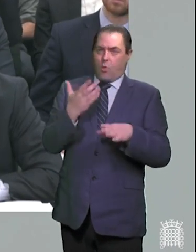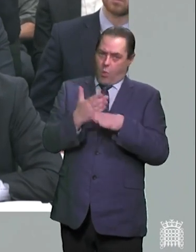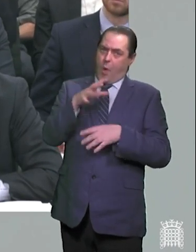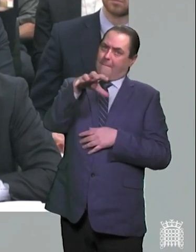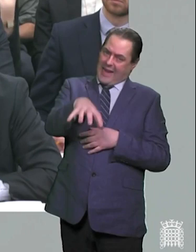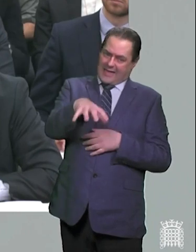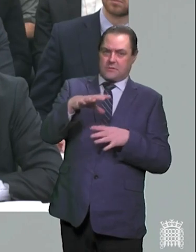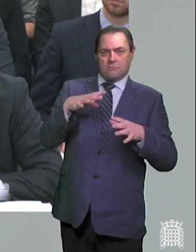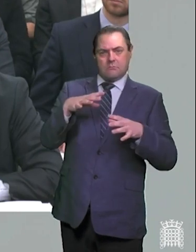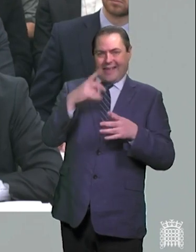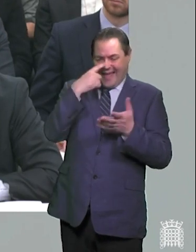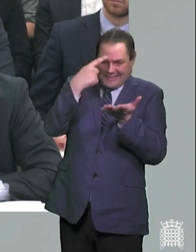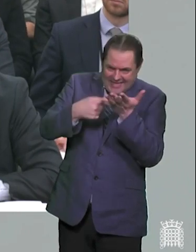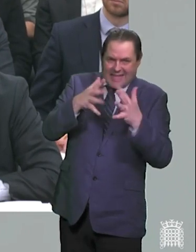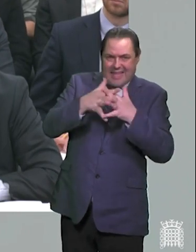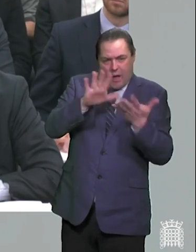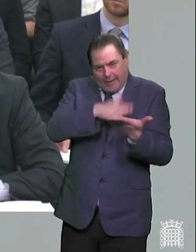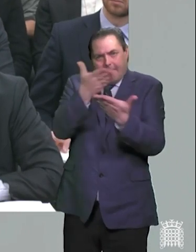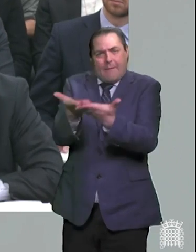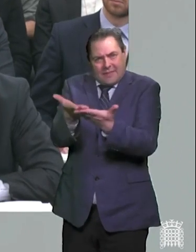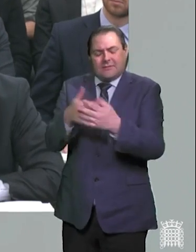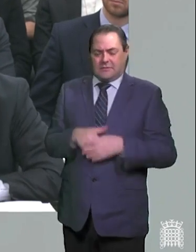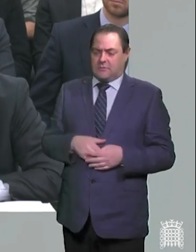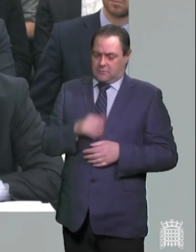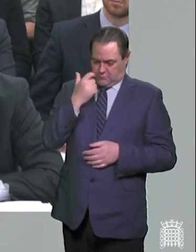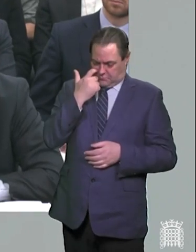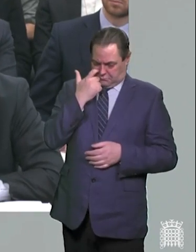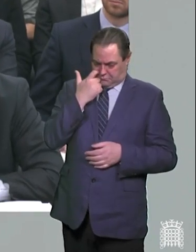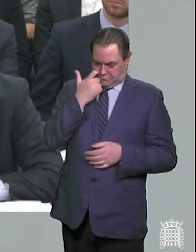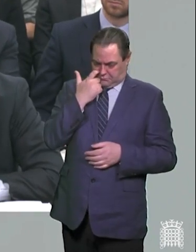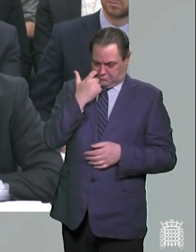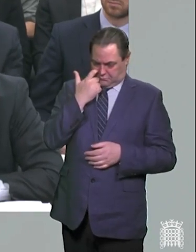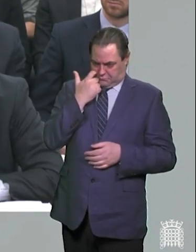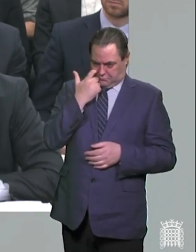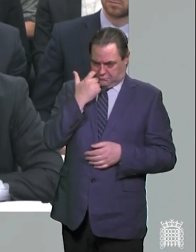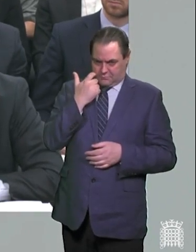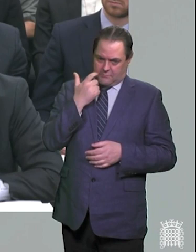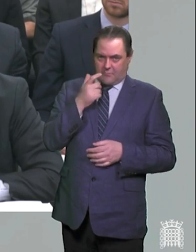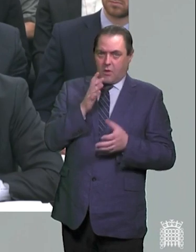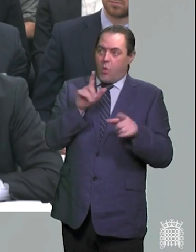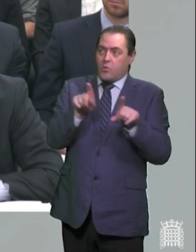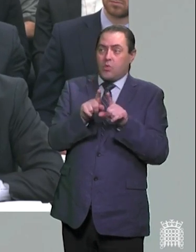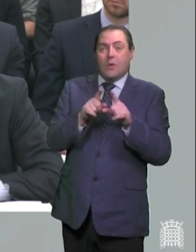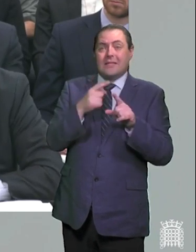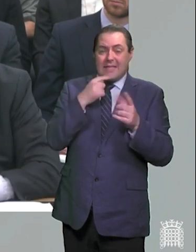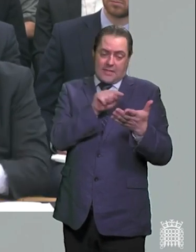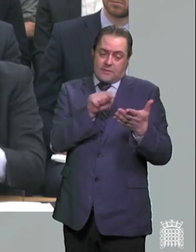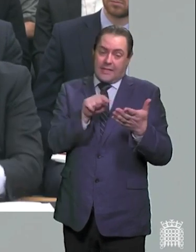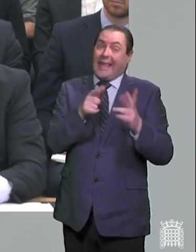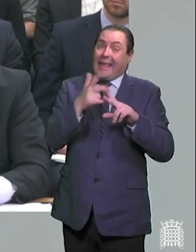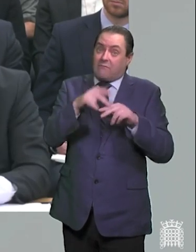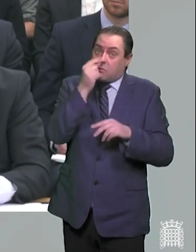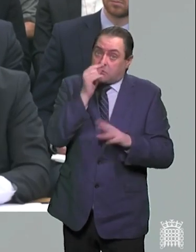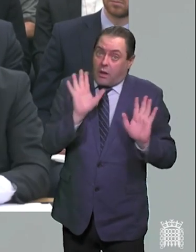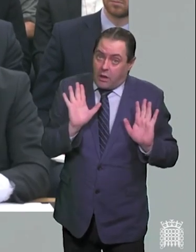workplace freedoms to decide how to implement it, and the operative conditional is where possible. Now, do